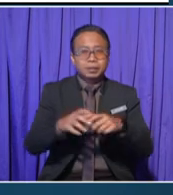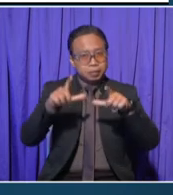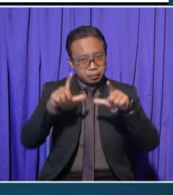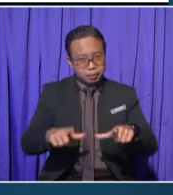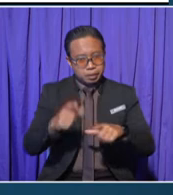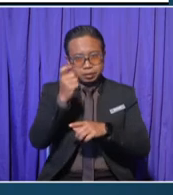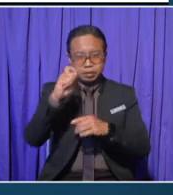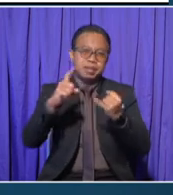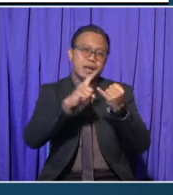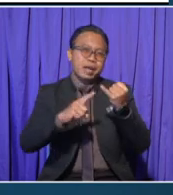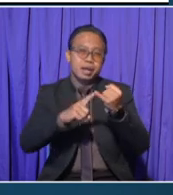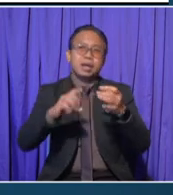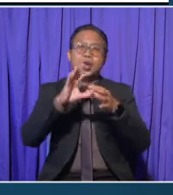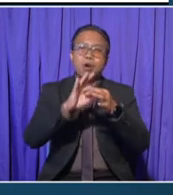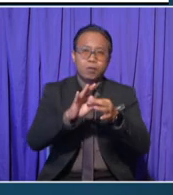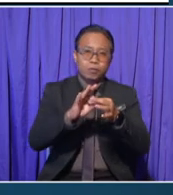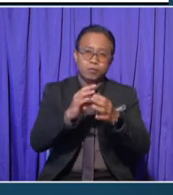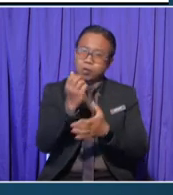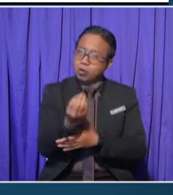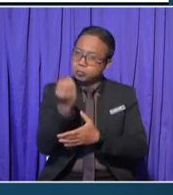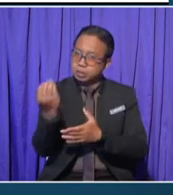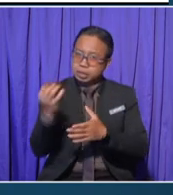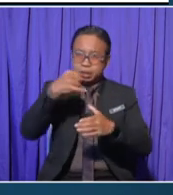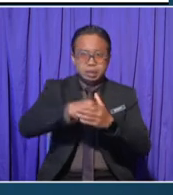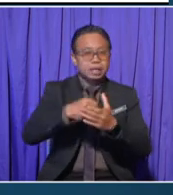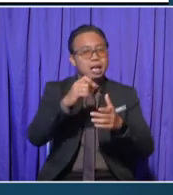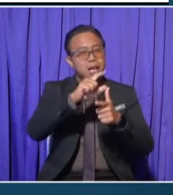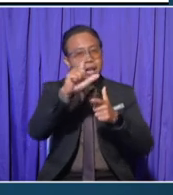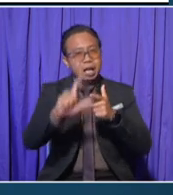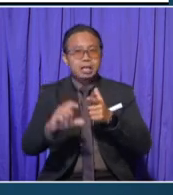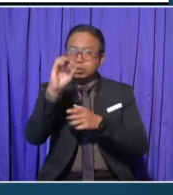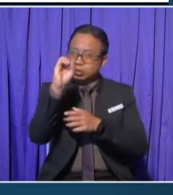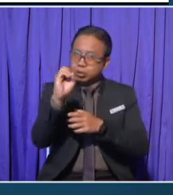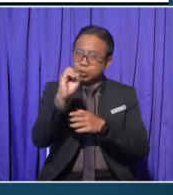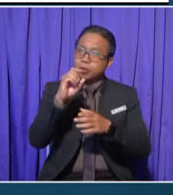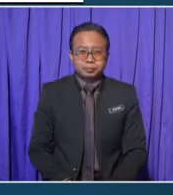Place the end of an object in line with the zero mark.